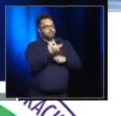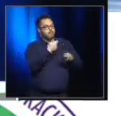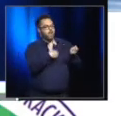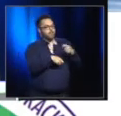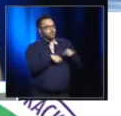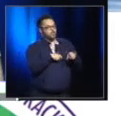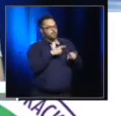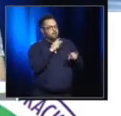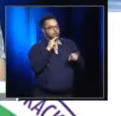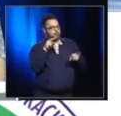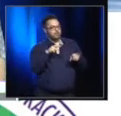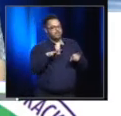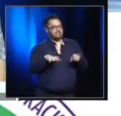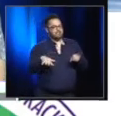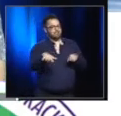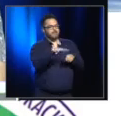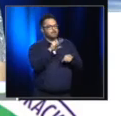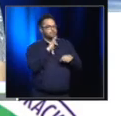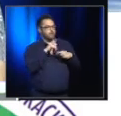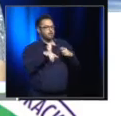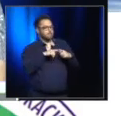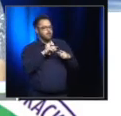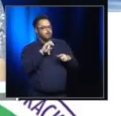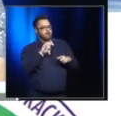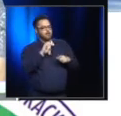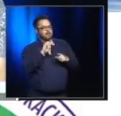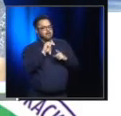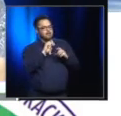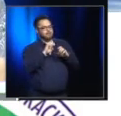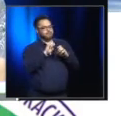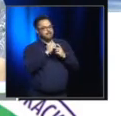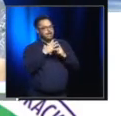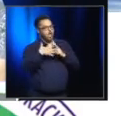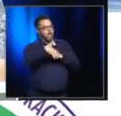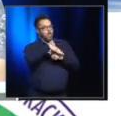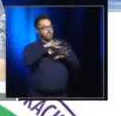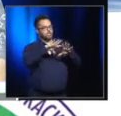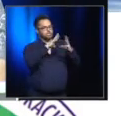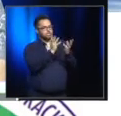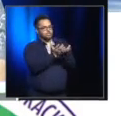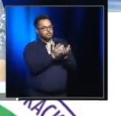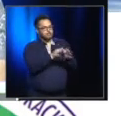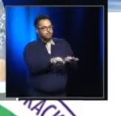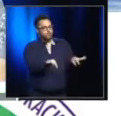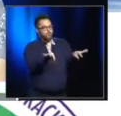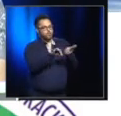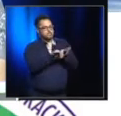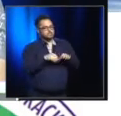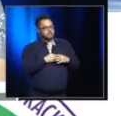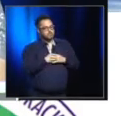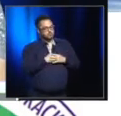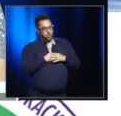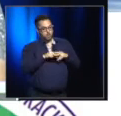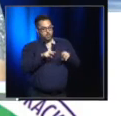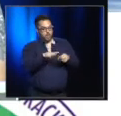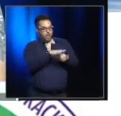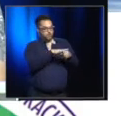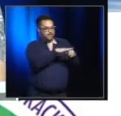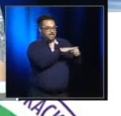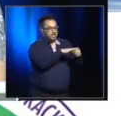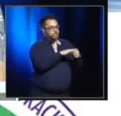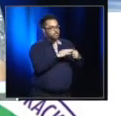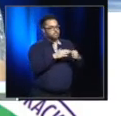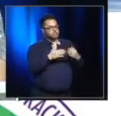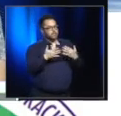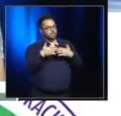assess space in terms of ecological importance. So our idea was that regions that were used by multiple species